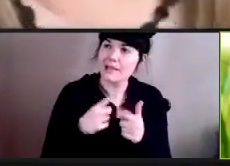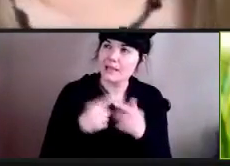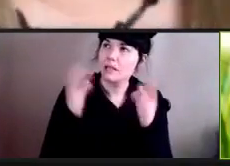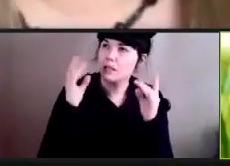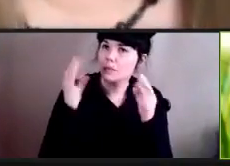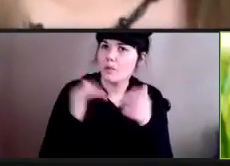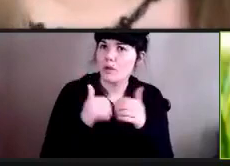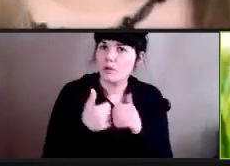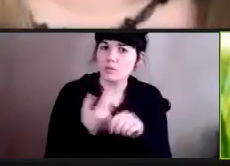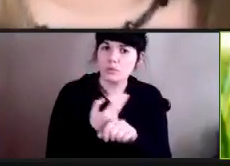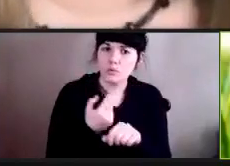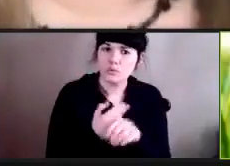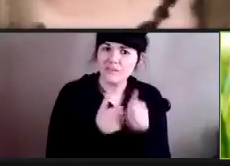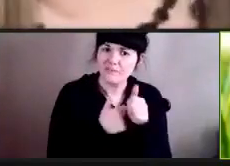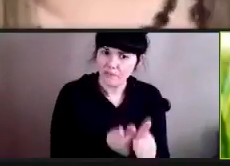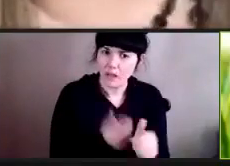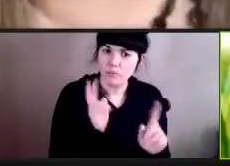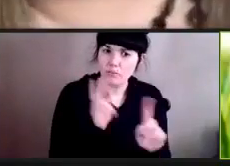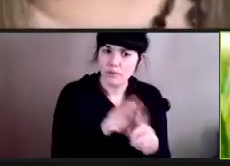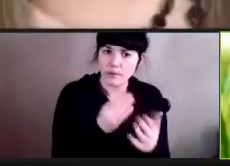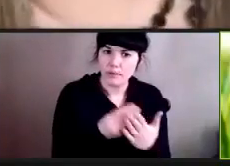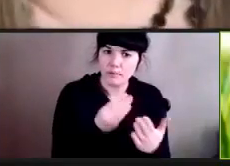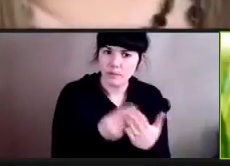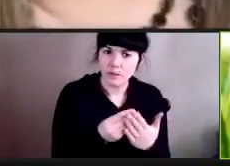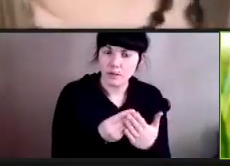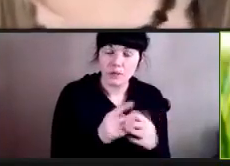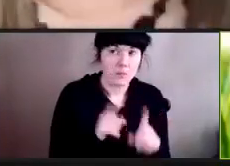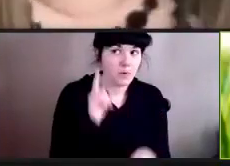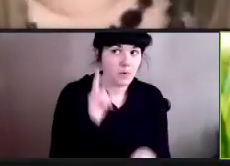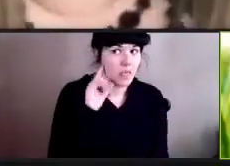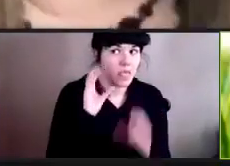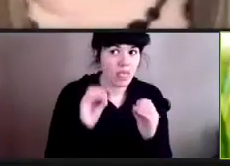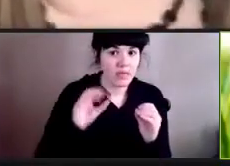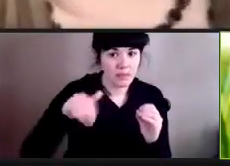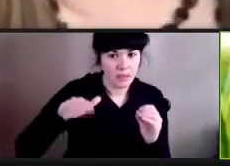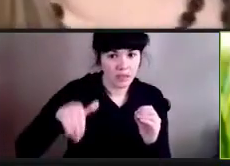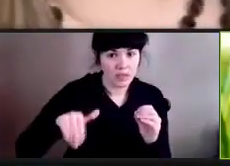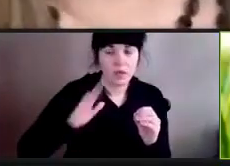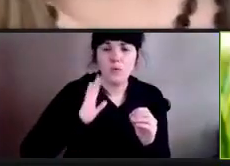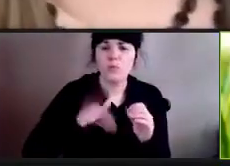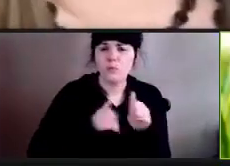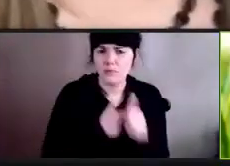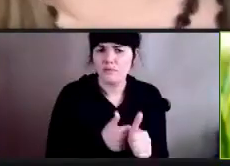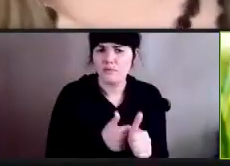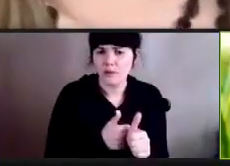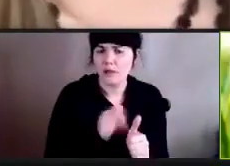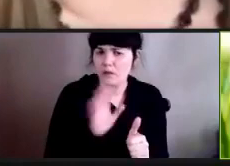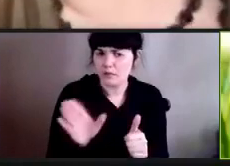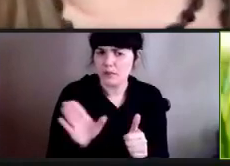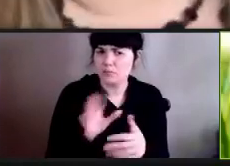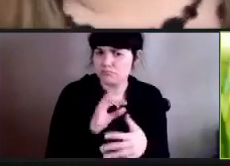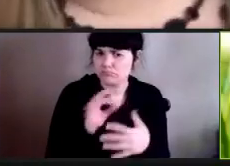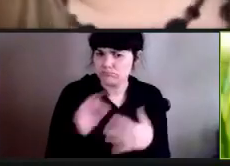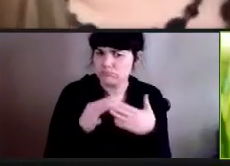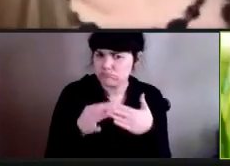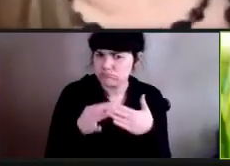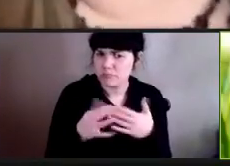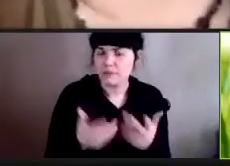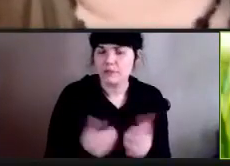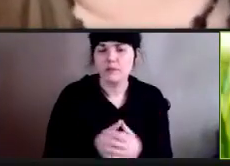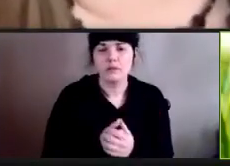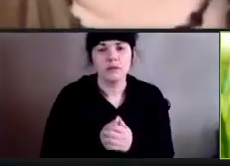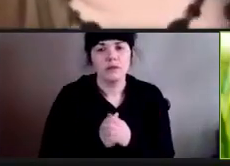laid forth. And in addition to that, I would add a couple of things. We have encouraged all staff to